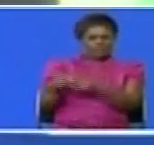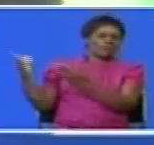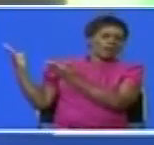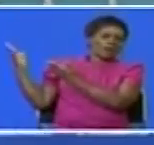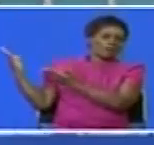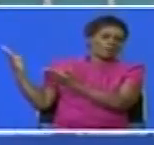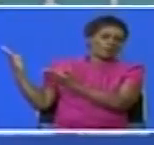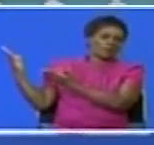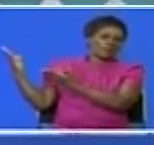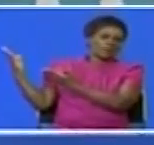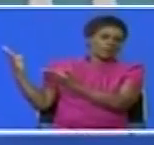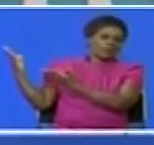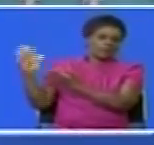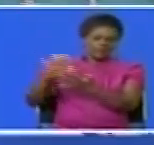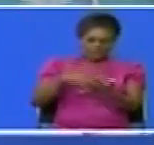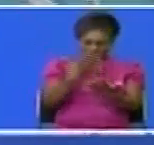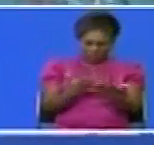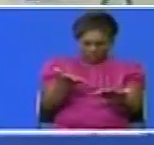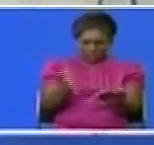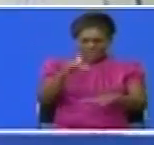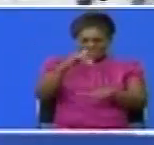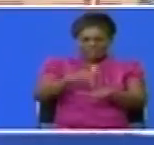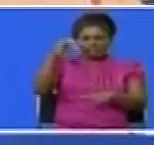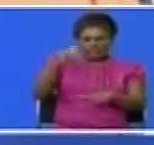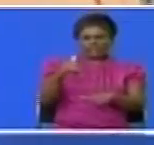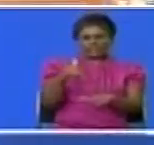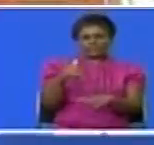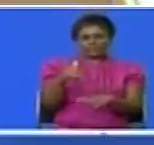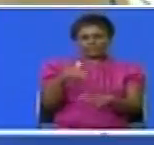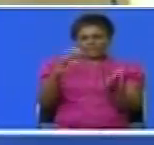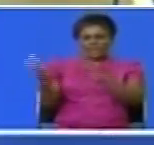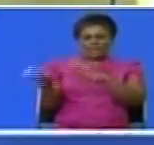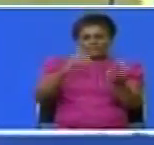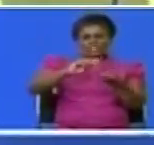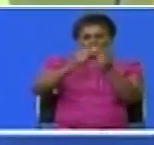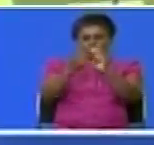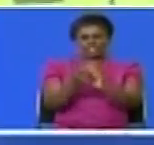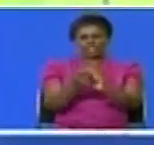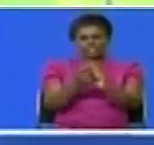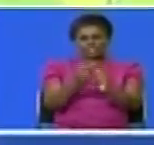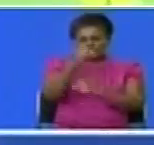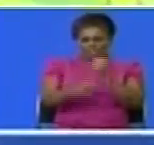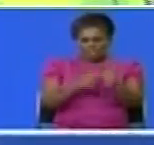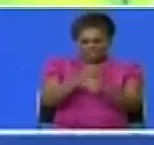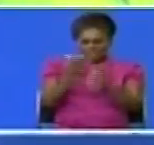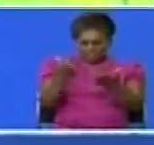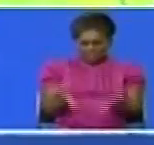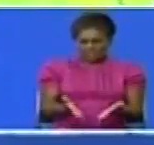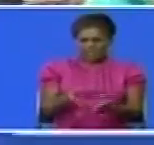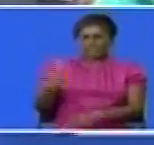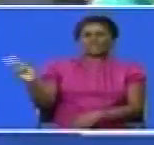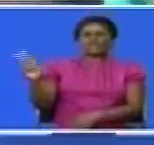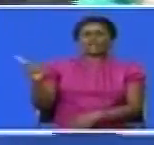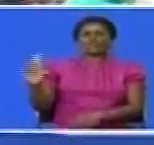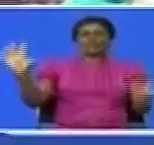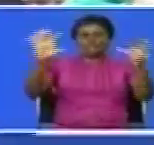power, all in an effort to muzzle the ill effects brought about by climate change. This year's event will have Nairobians join